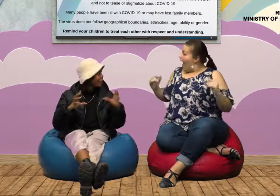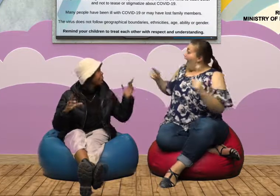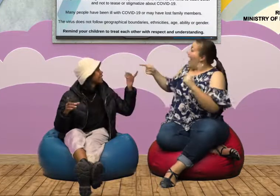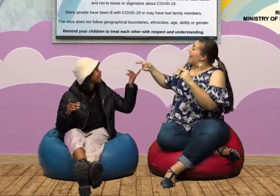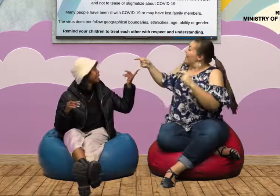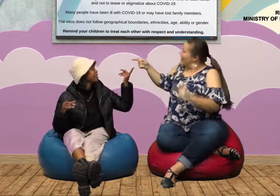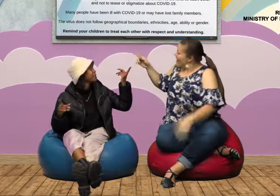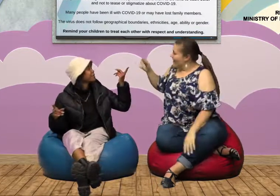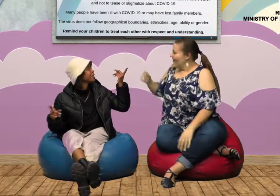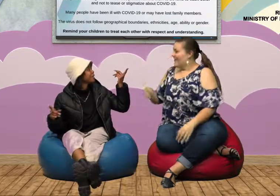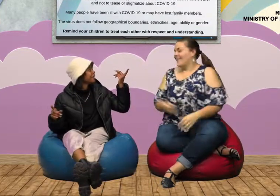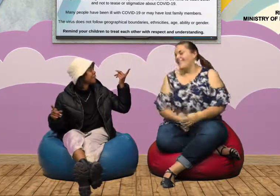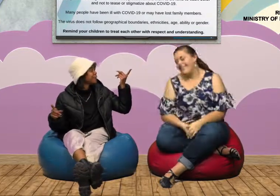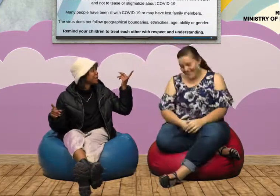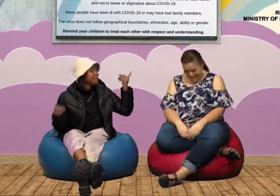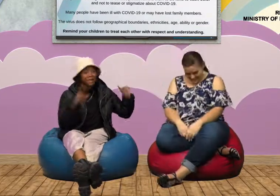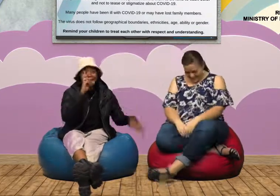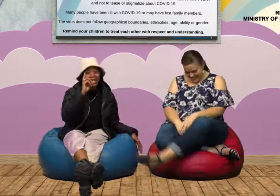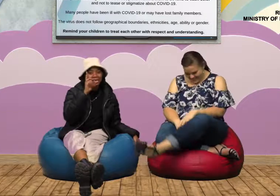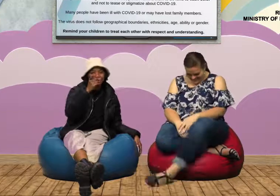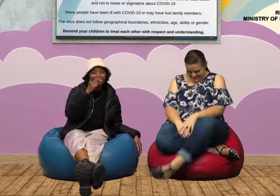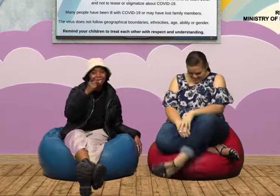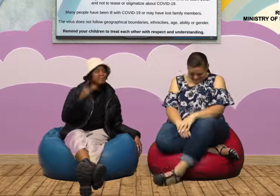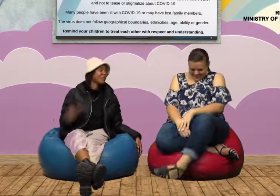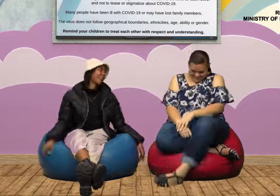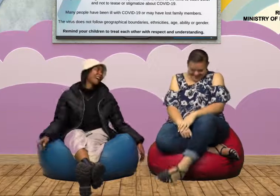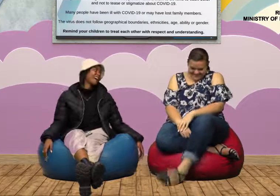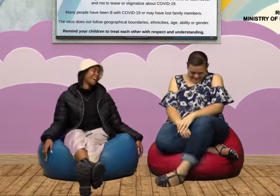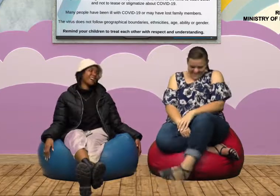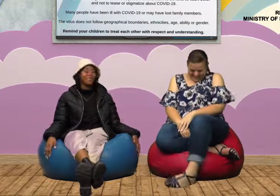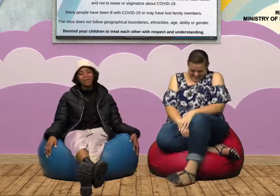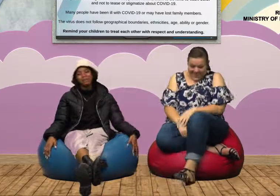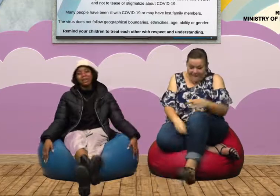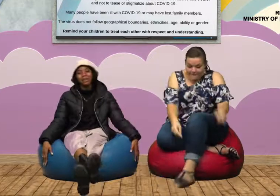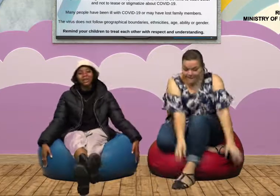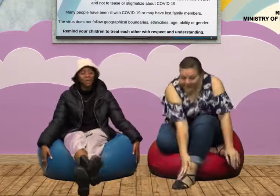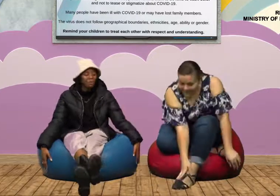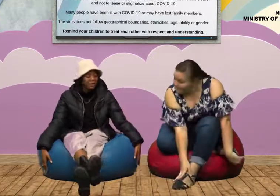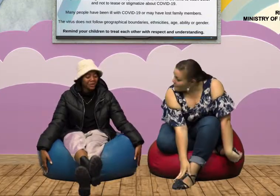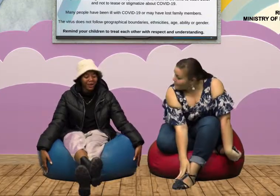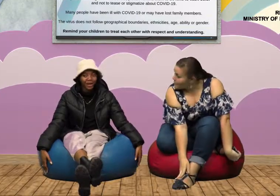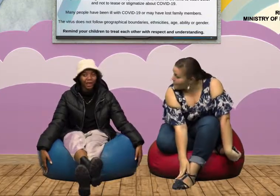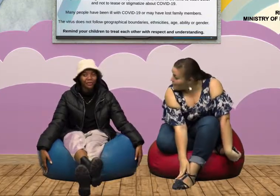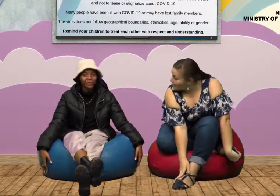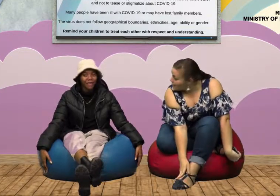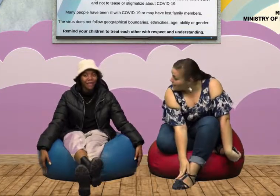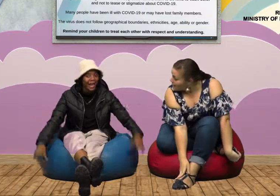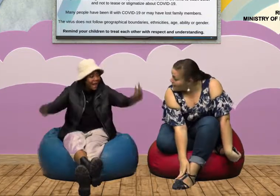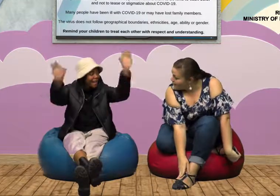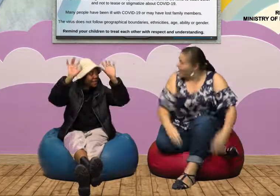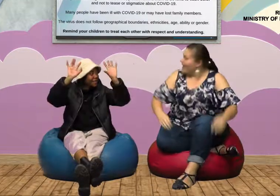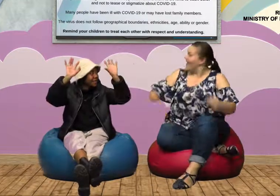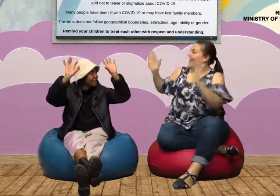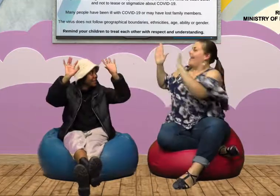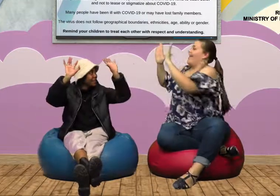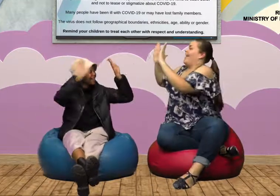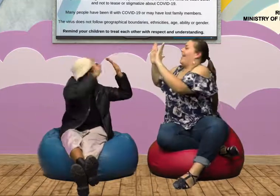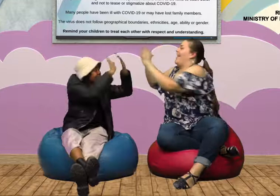Square. Well, we said that. We said that, actually. We said that. Oh. But there was feet. So much fun. Feet.